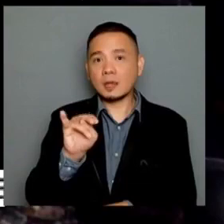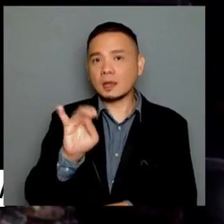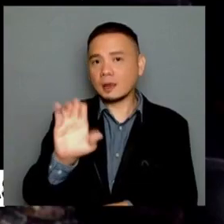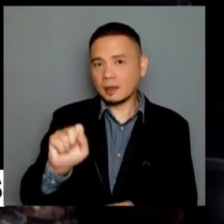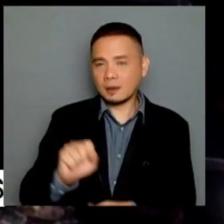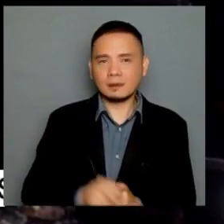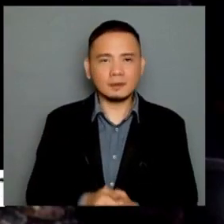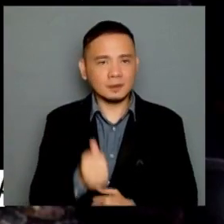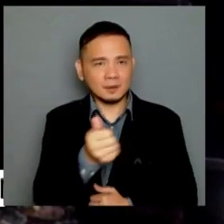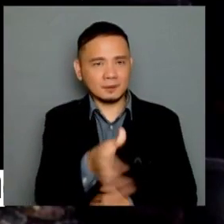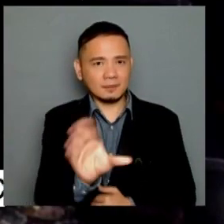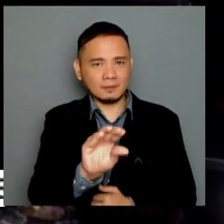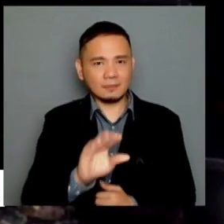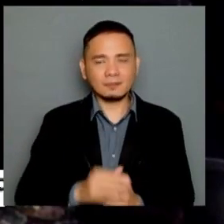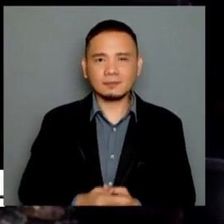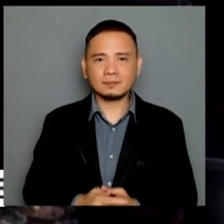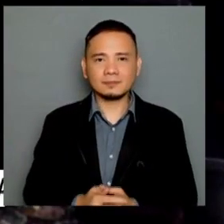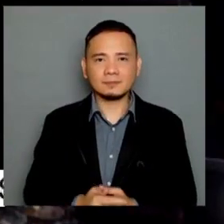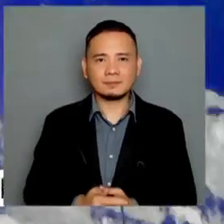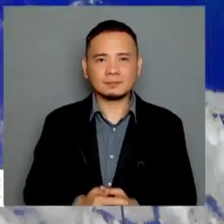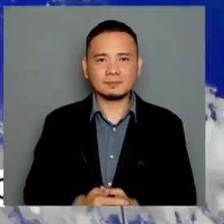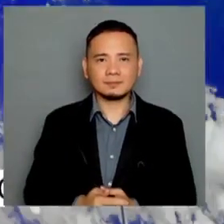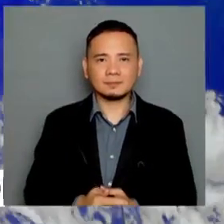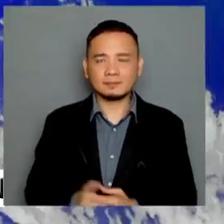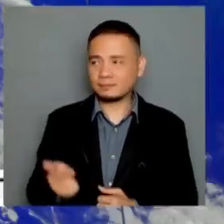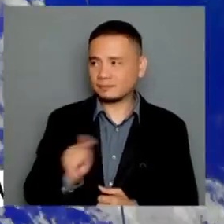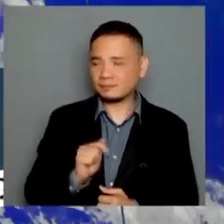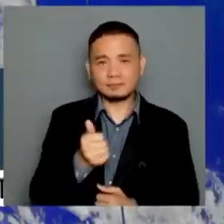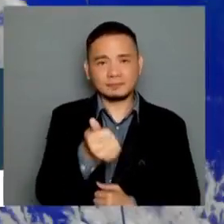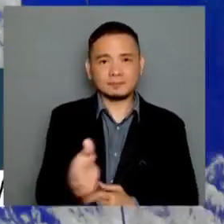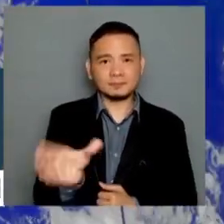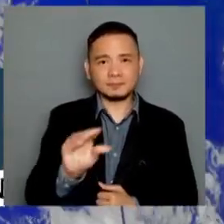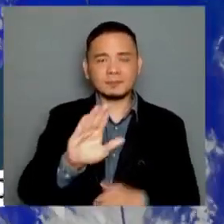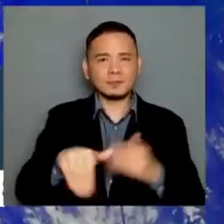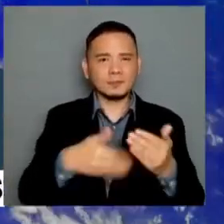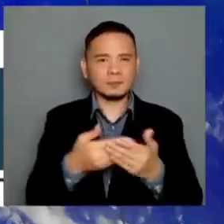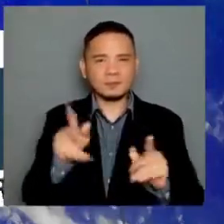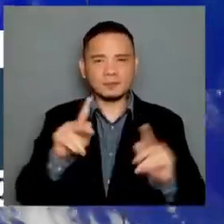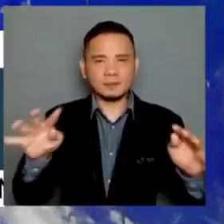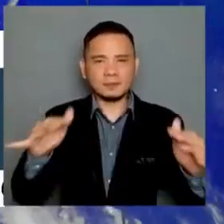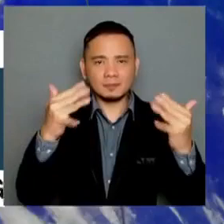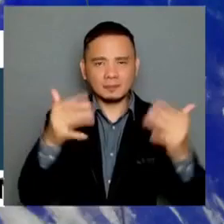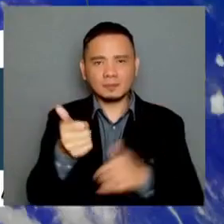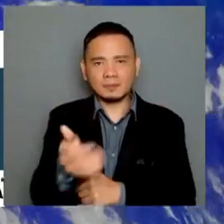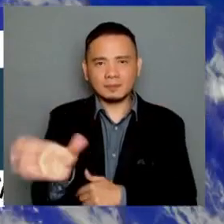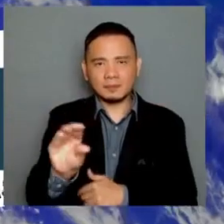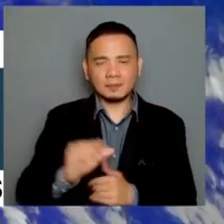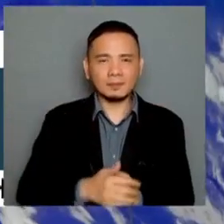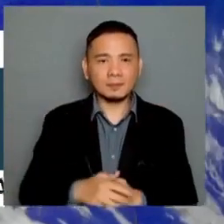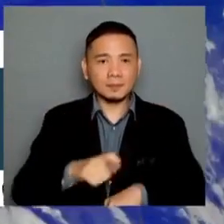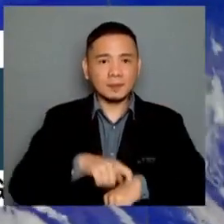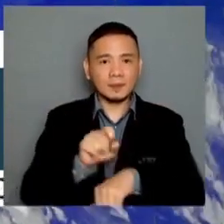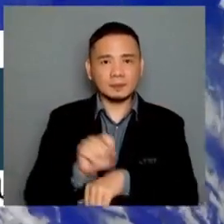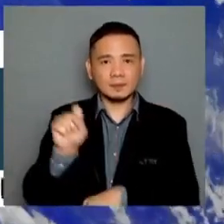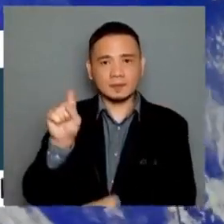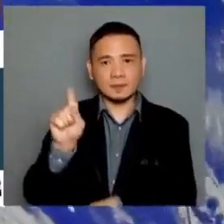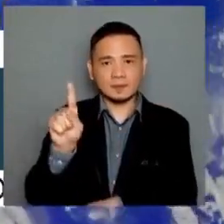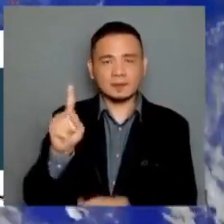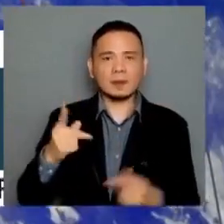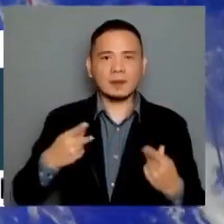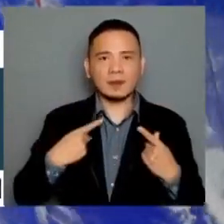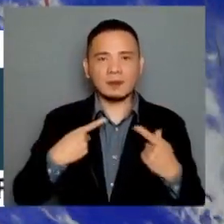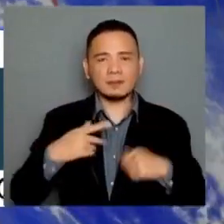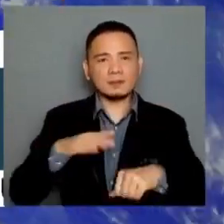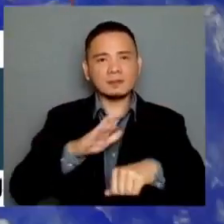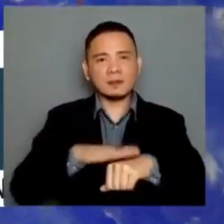afternoon, Veronica. Go ahead. Good afternoon to you and to all of our listeners. As of 11 a.m. today, we have issued a weather